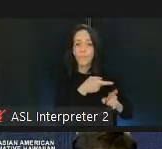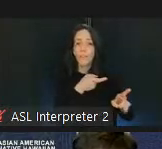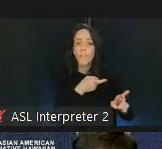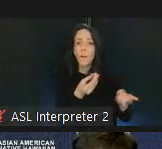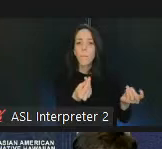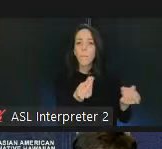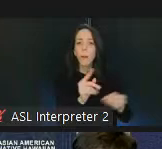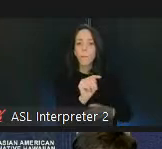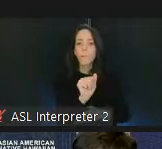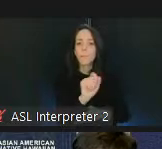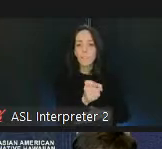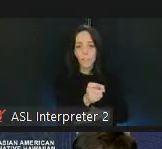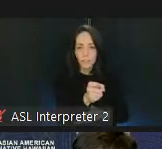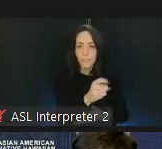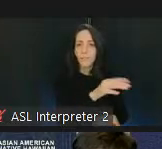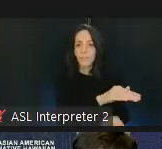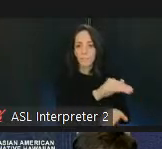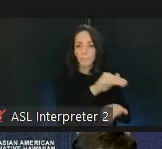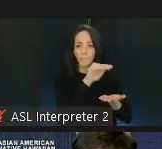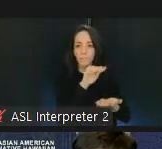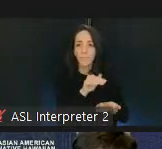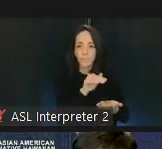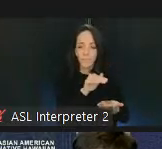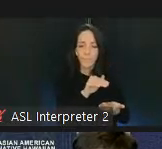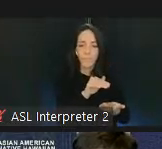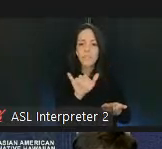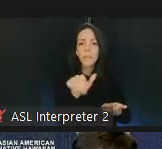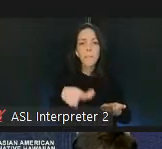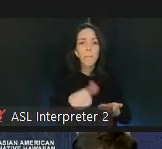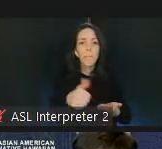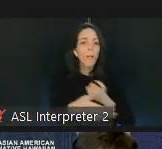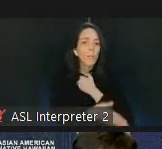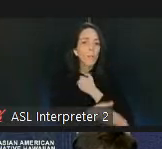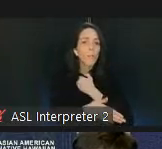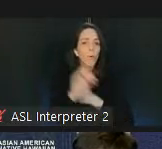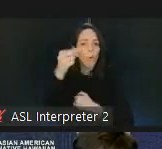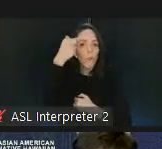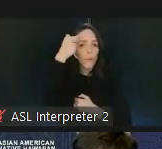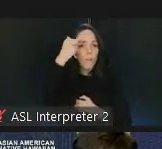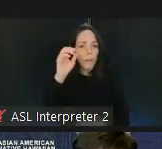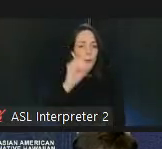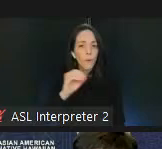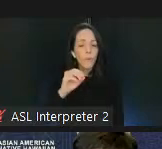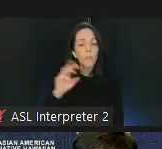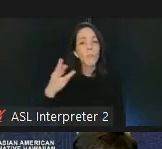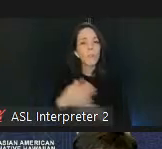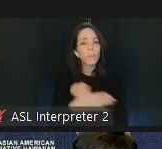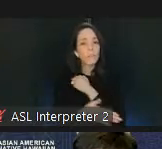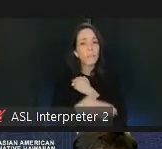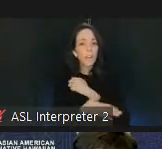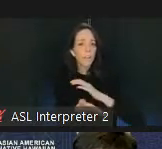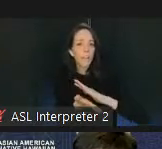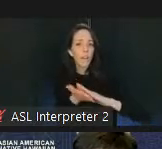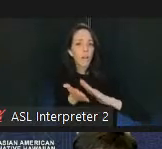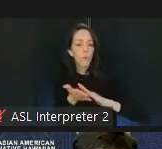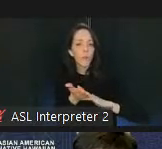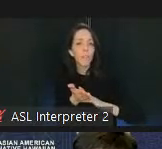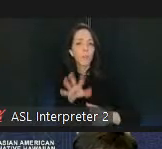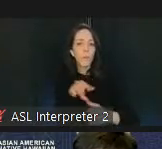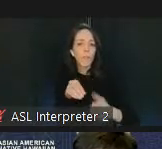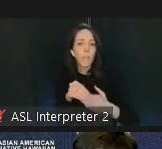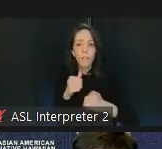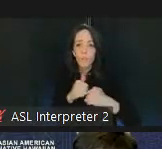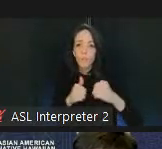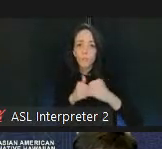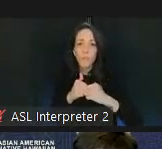property taxes. Like all local governments in Oregon, Washington County operates within a structure that